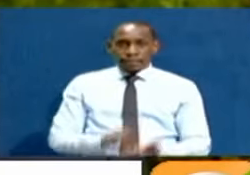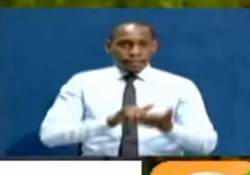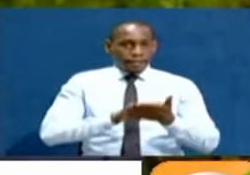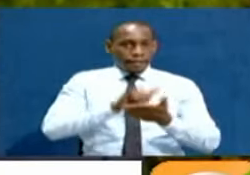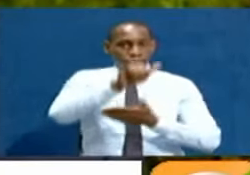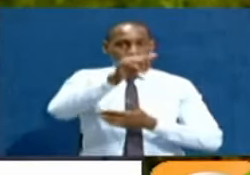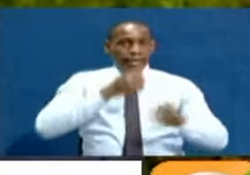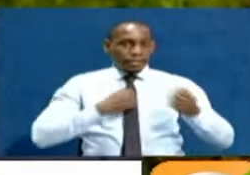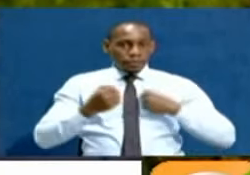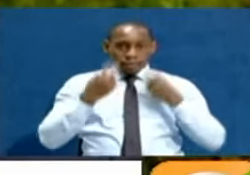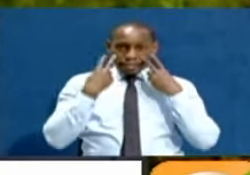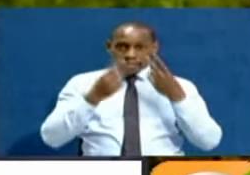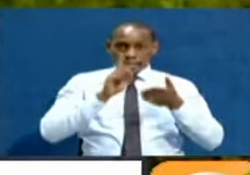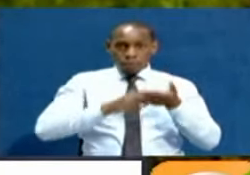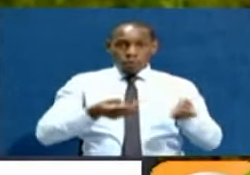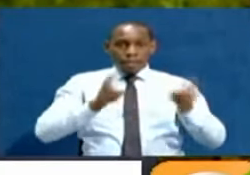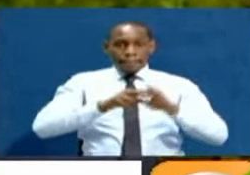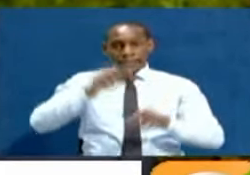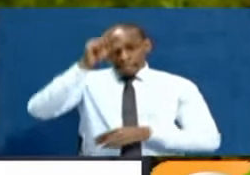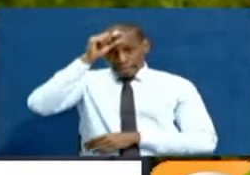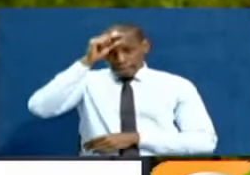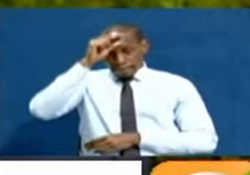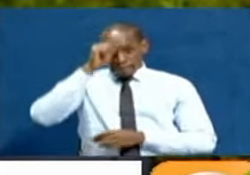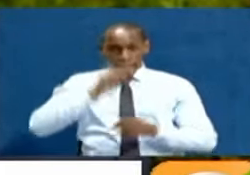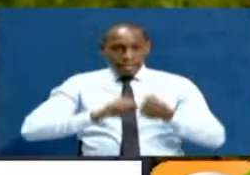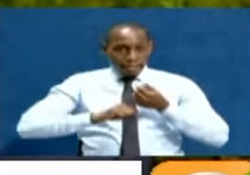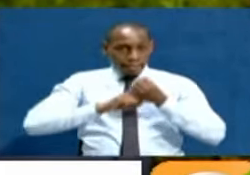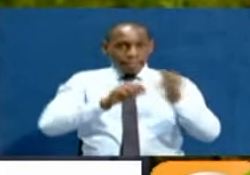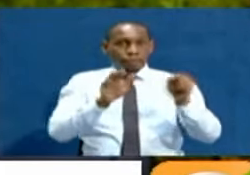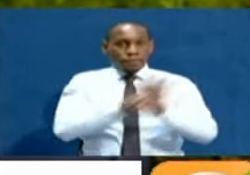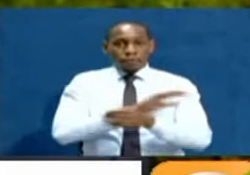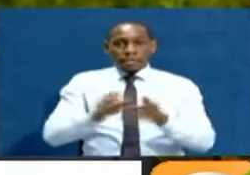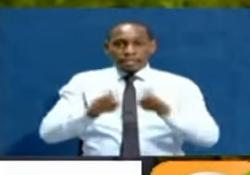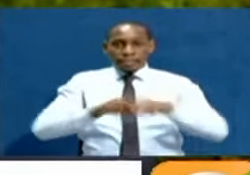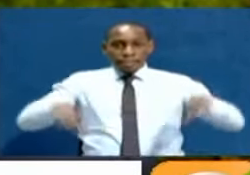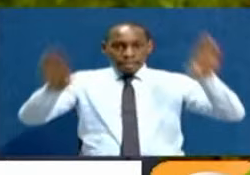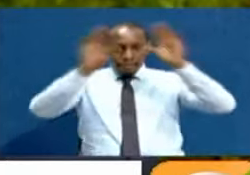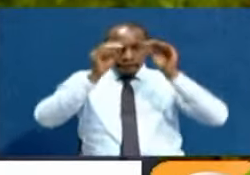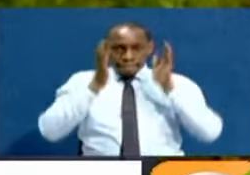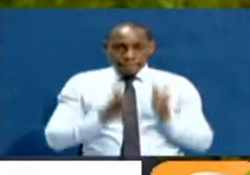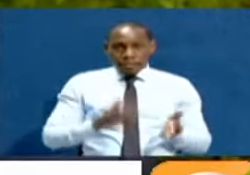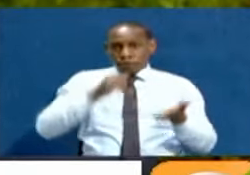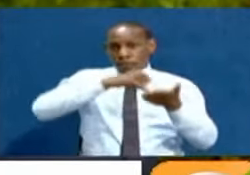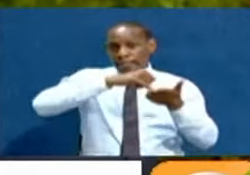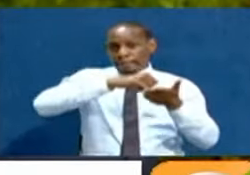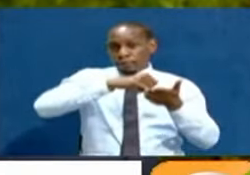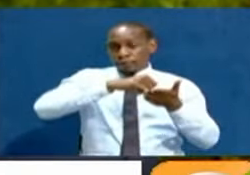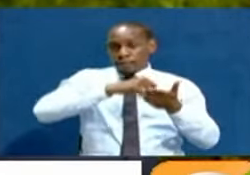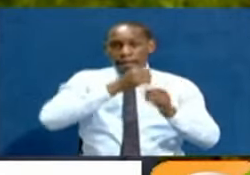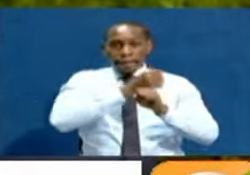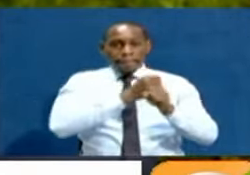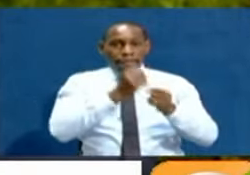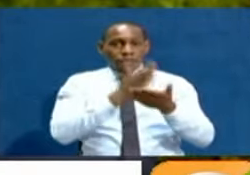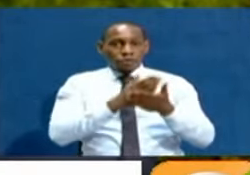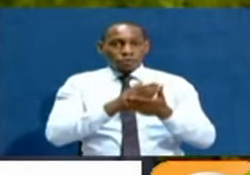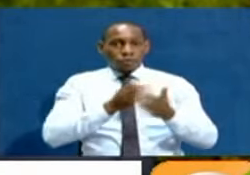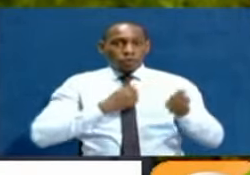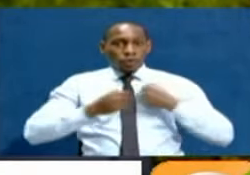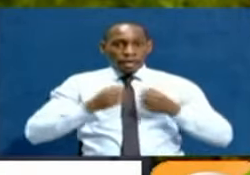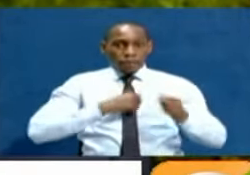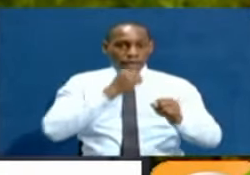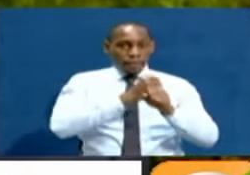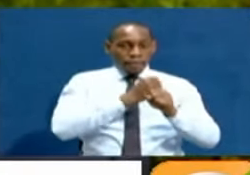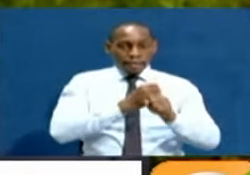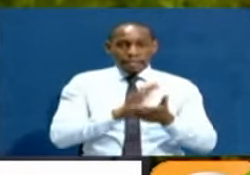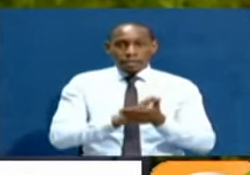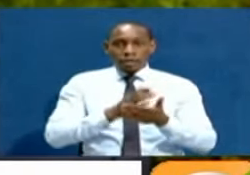Rwanda Air, you can see what's happened. The government is 100% behind. The president is personally involved in making sure the Rwanda Air gets off the ground.